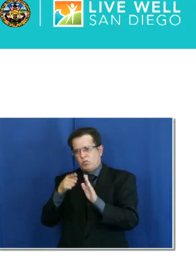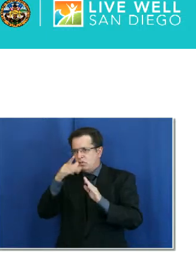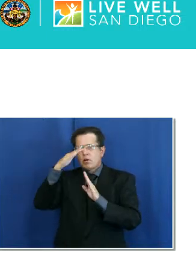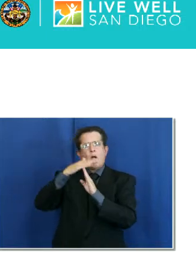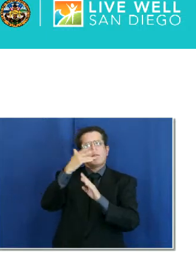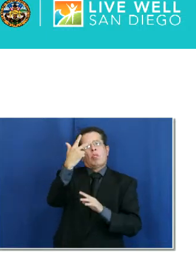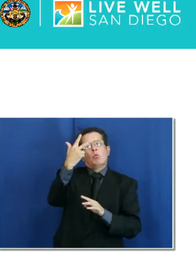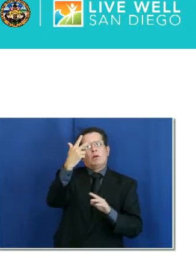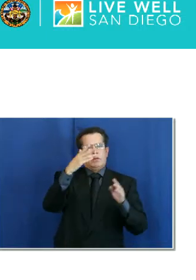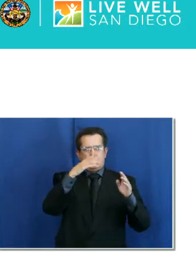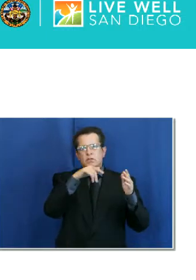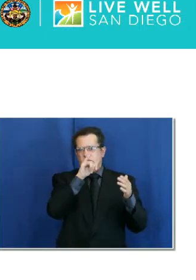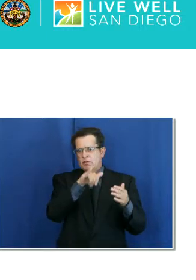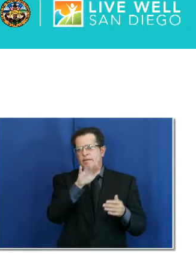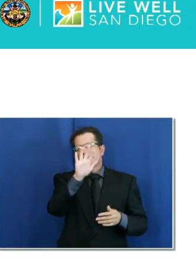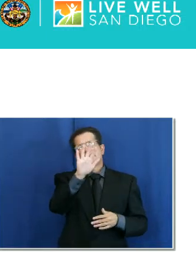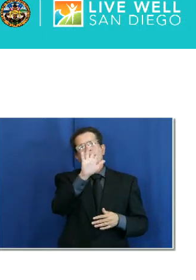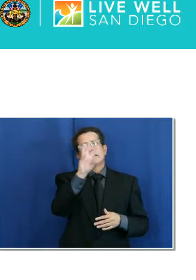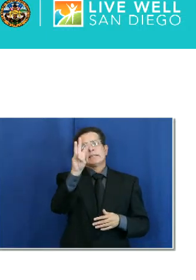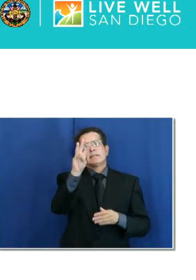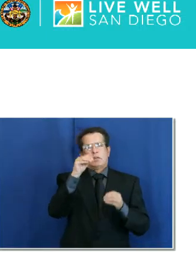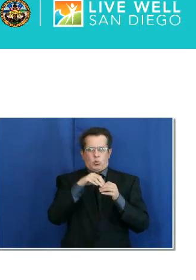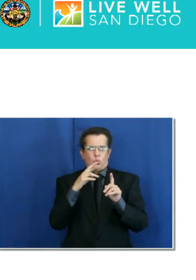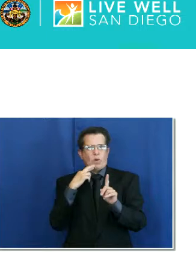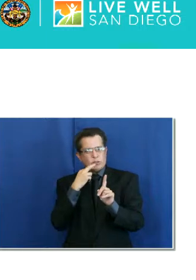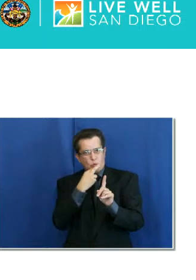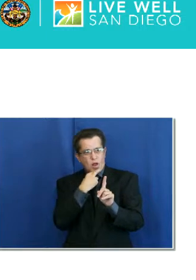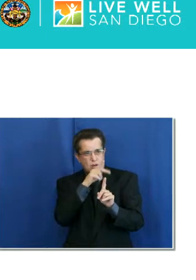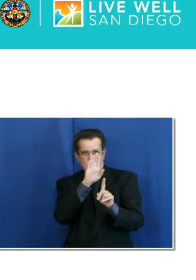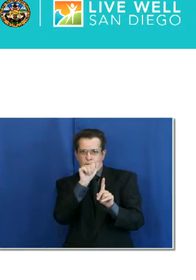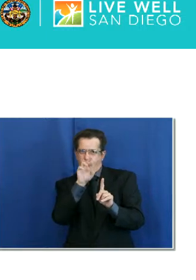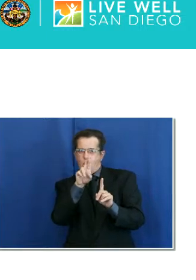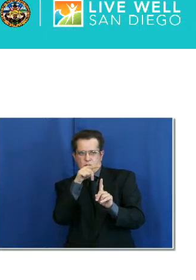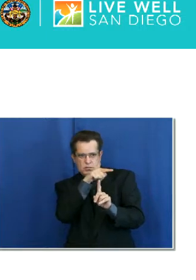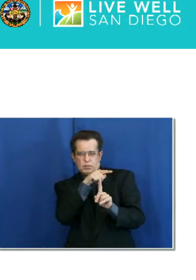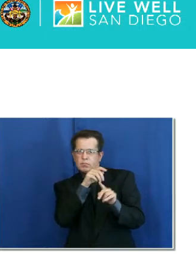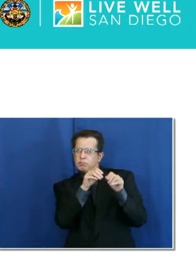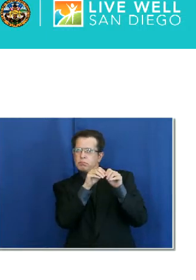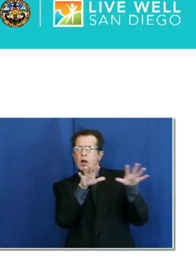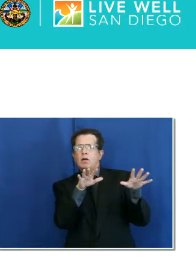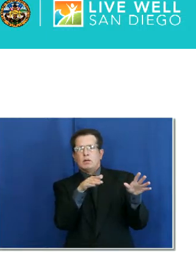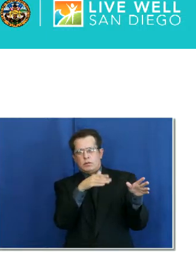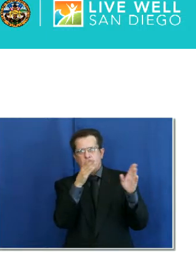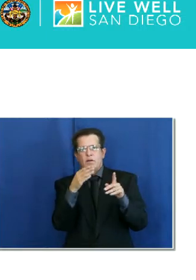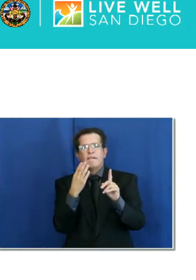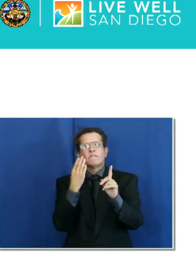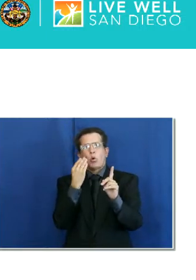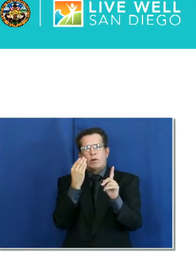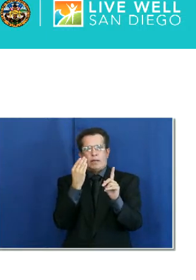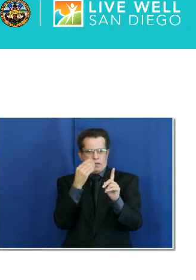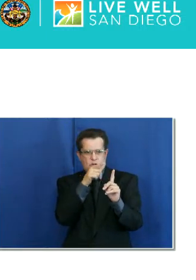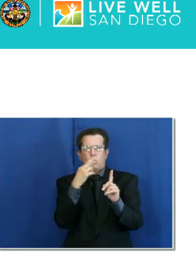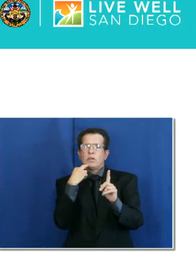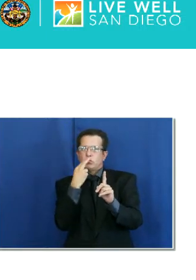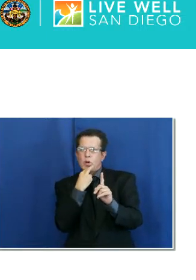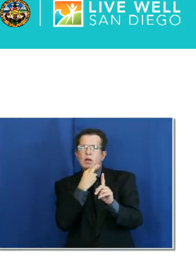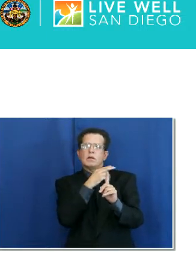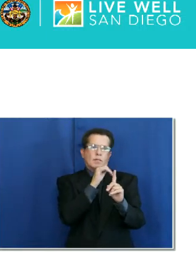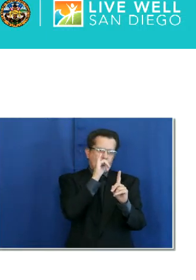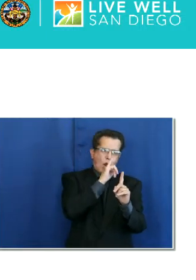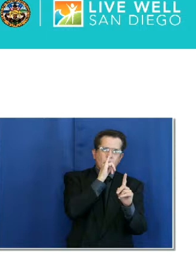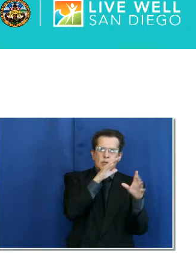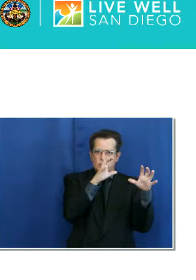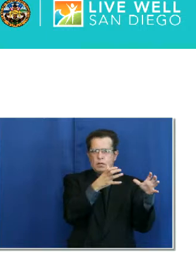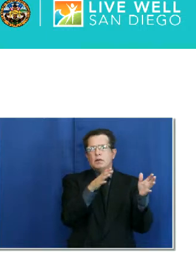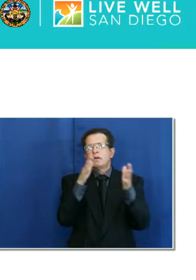include 56 outbreaks in restaurants/bars and 14 in restaurants, so those are grouped together, 58